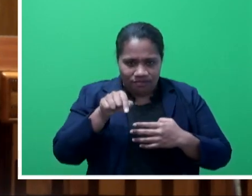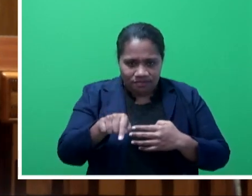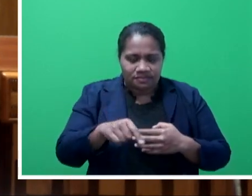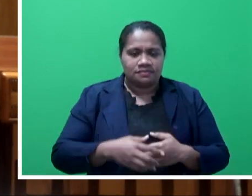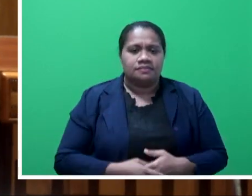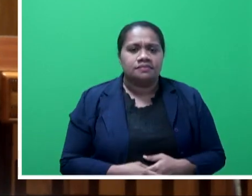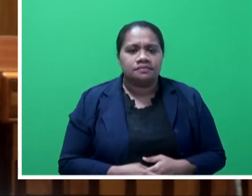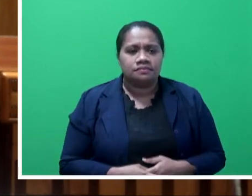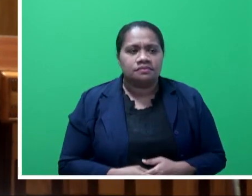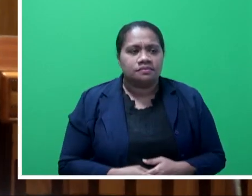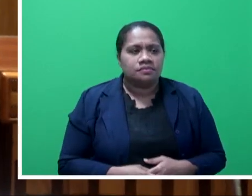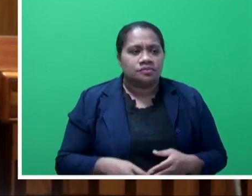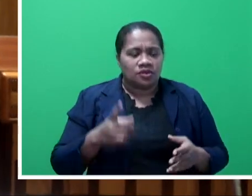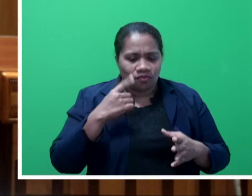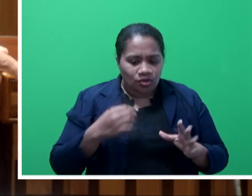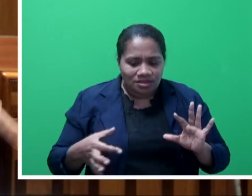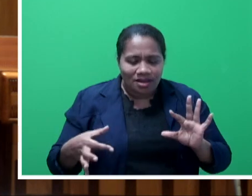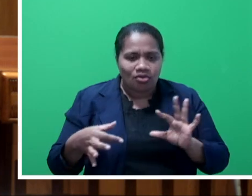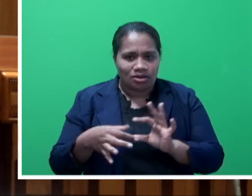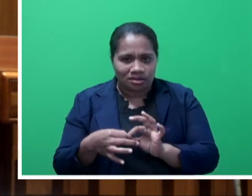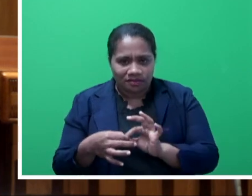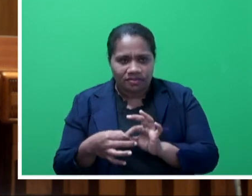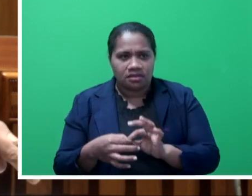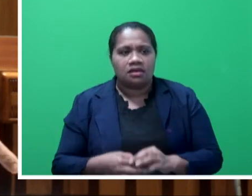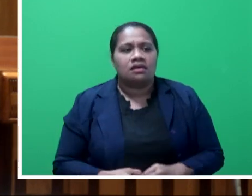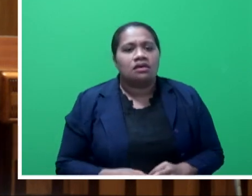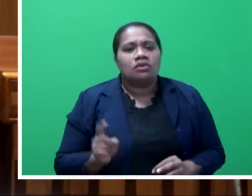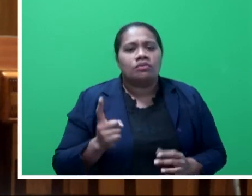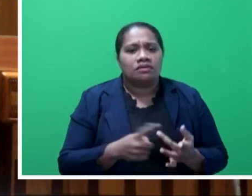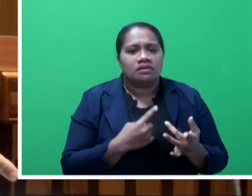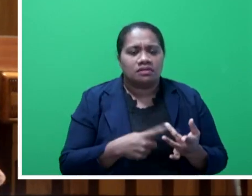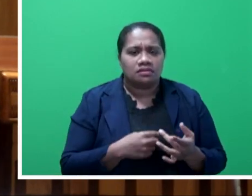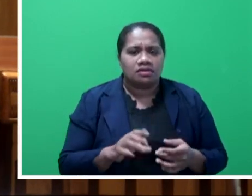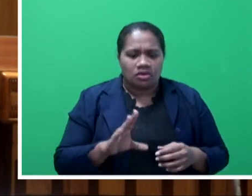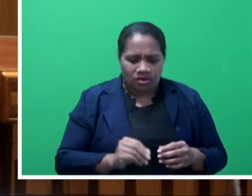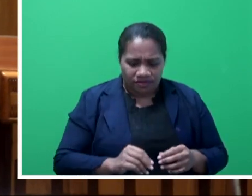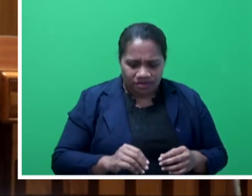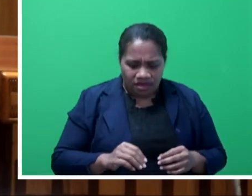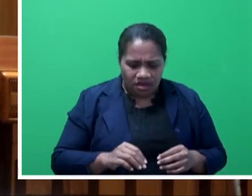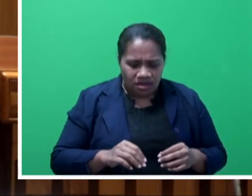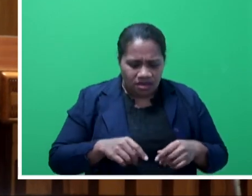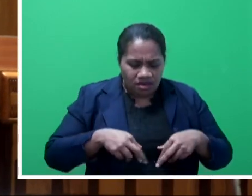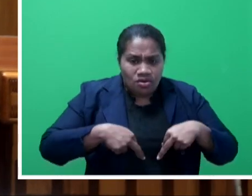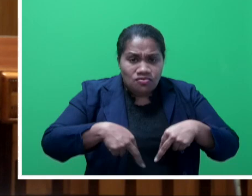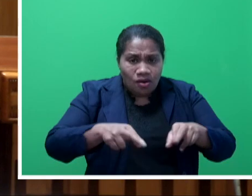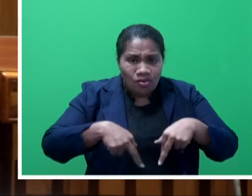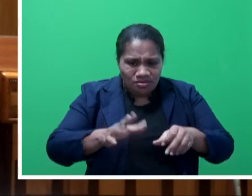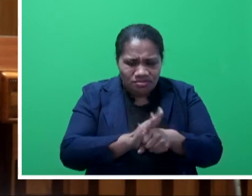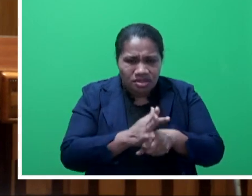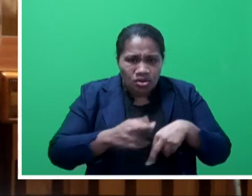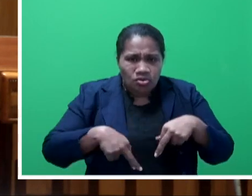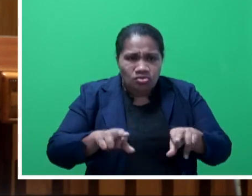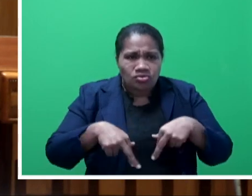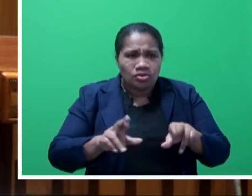rate of water connectivity, the rapid rate of tar sealing roads in rural areas, Hibiscus